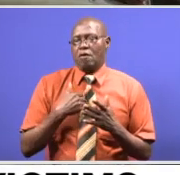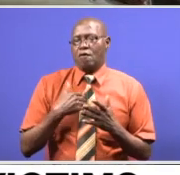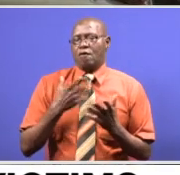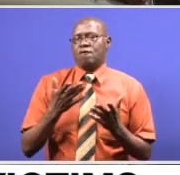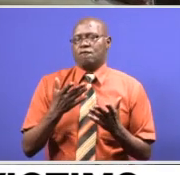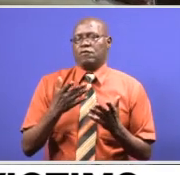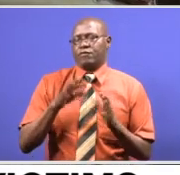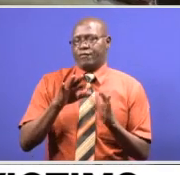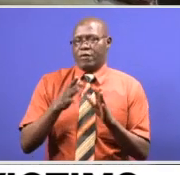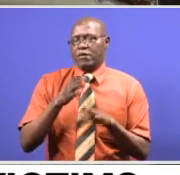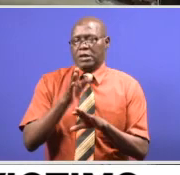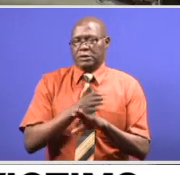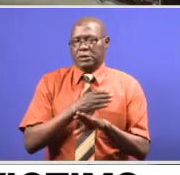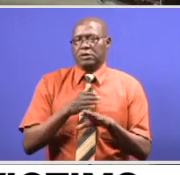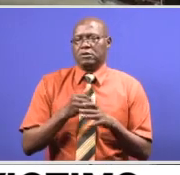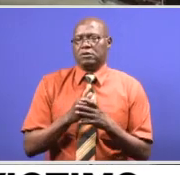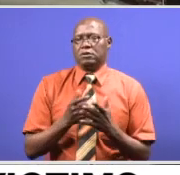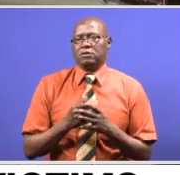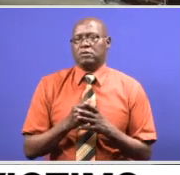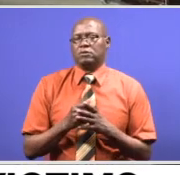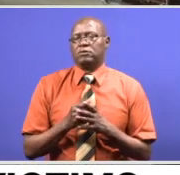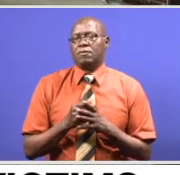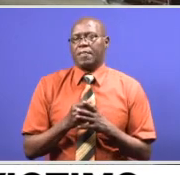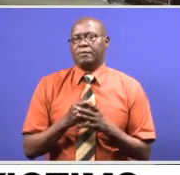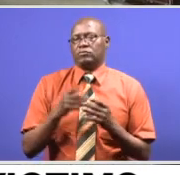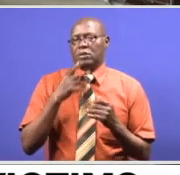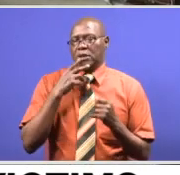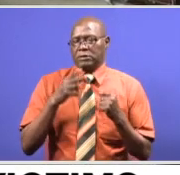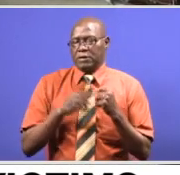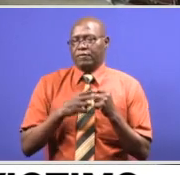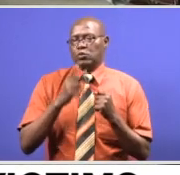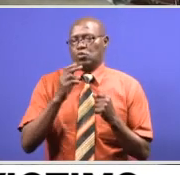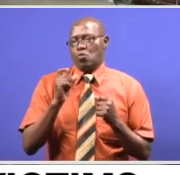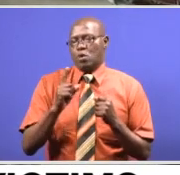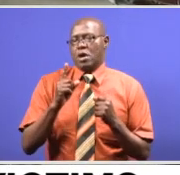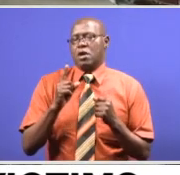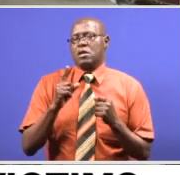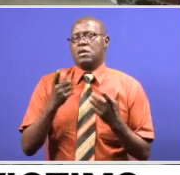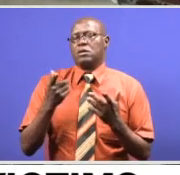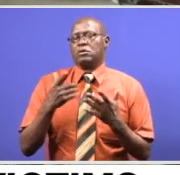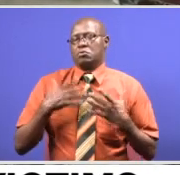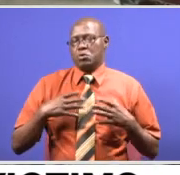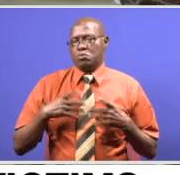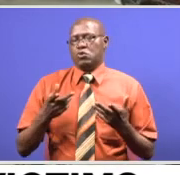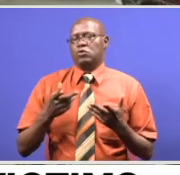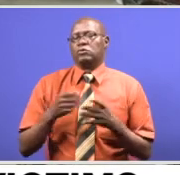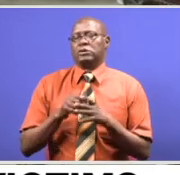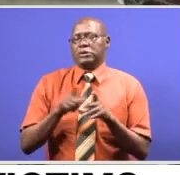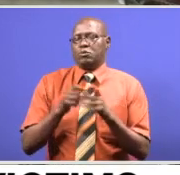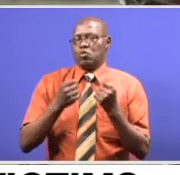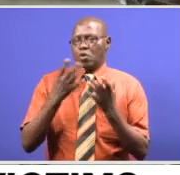pedestrians, 1,085 boda-boda riders, 721 passengers, 378